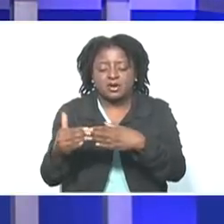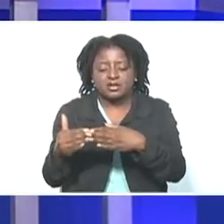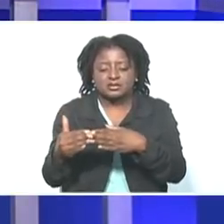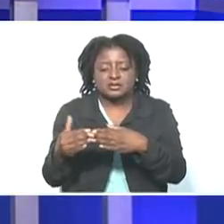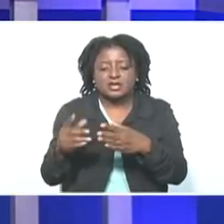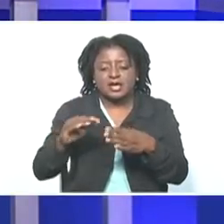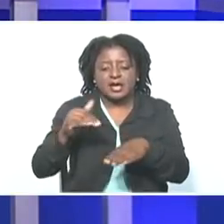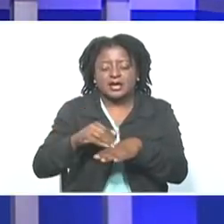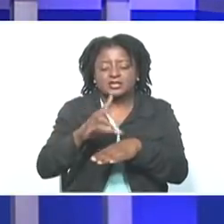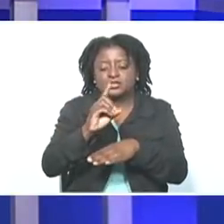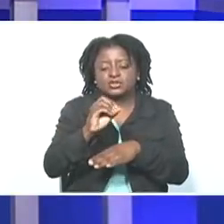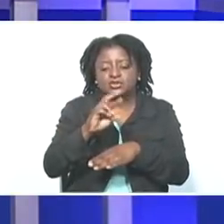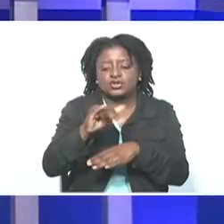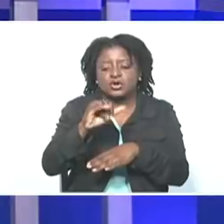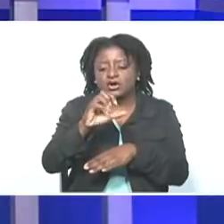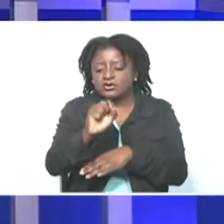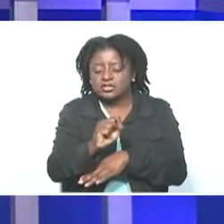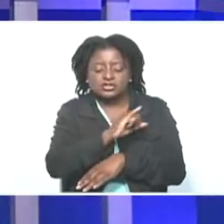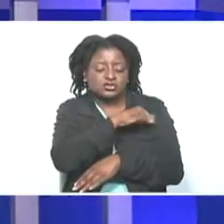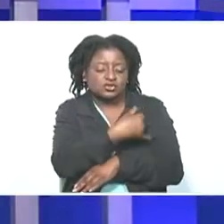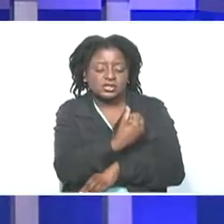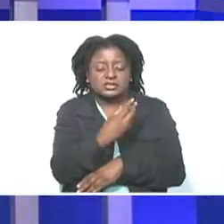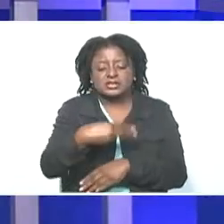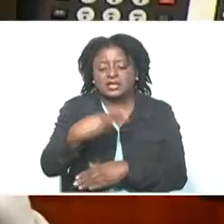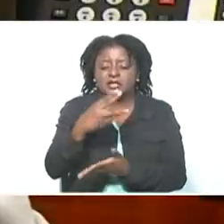sector is the apparent shortage of skilled workers.